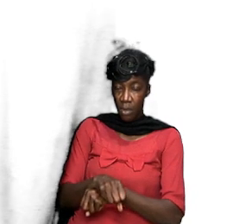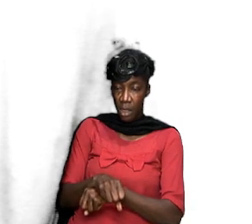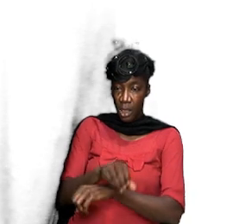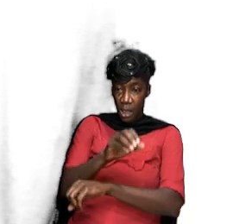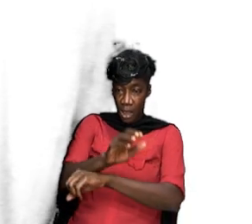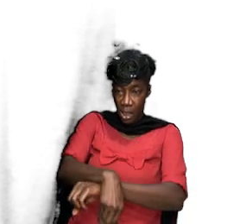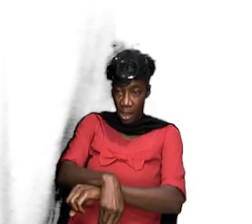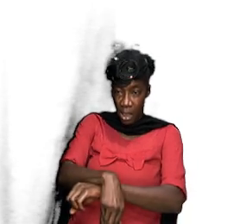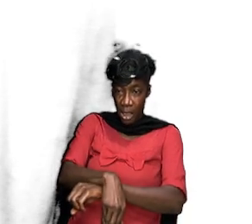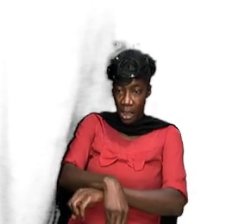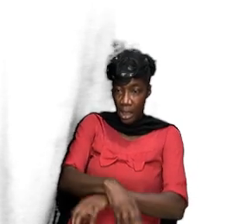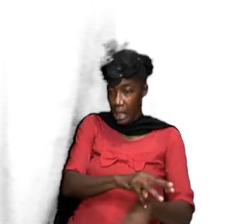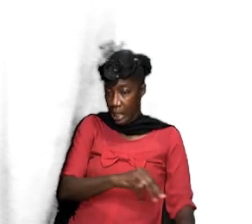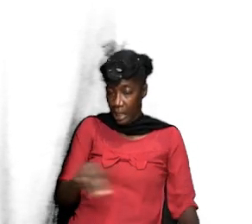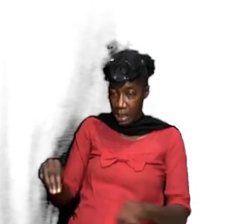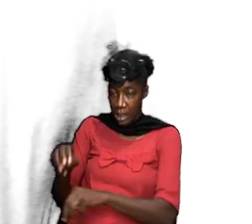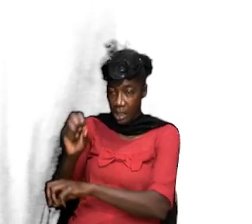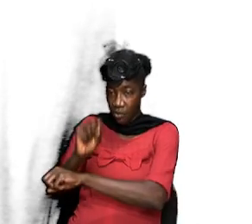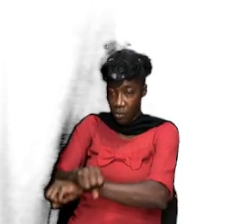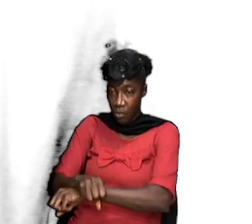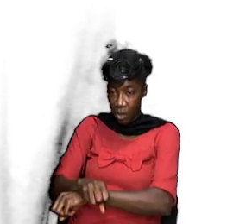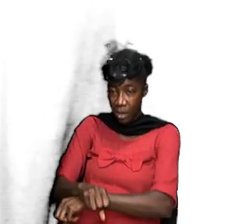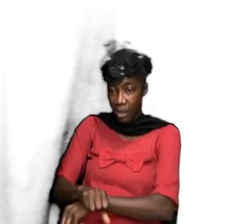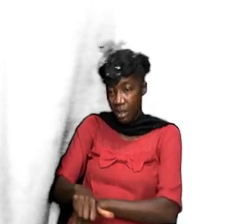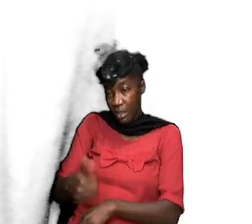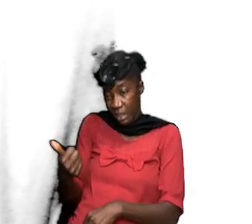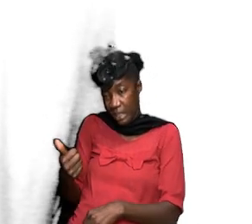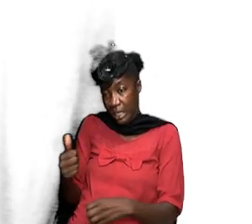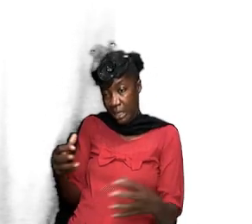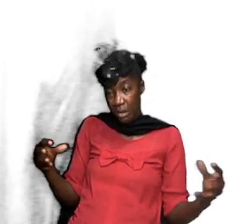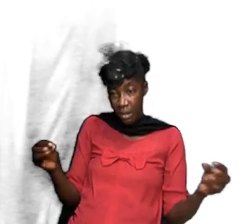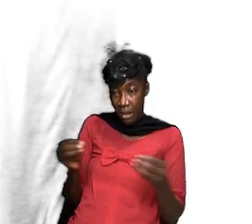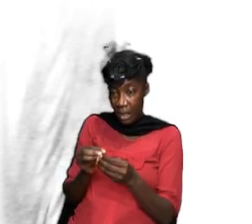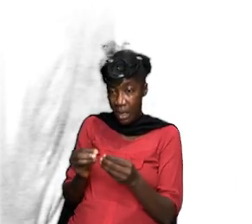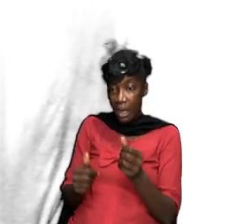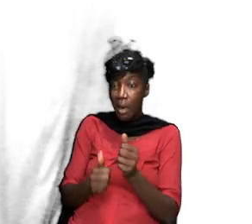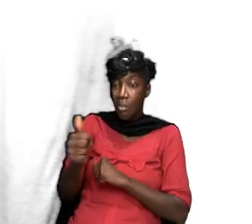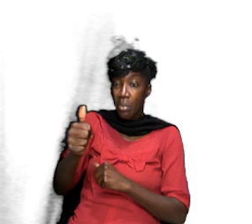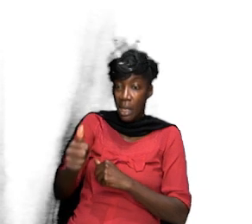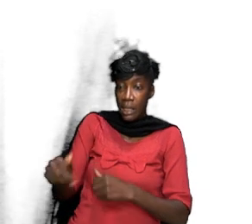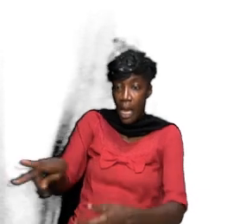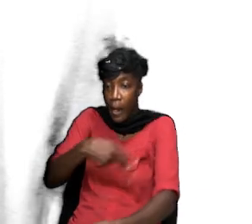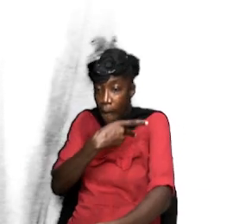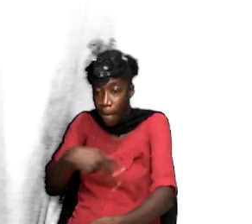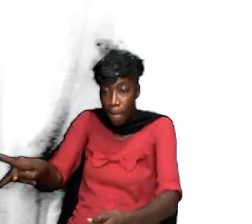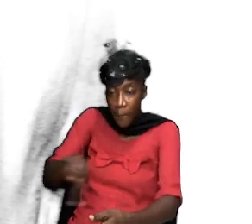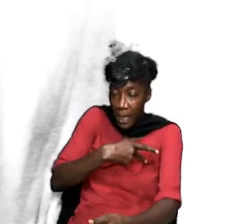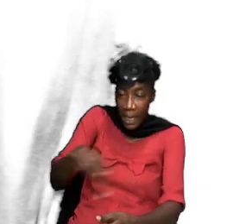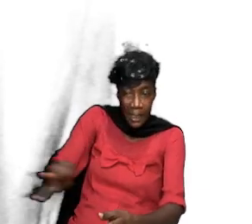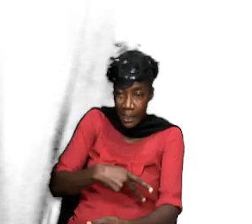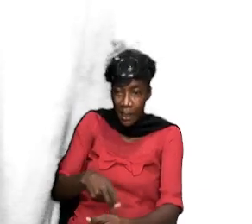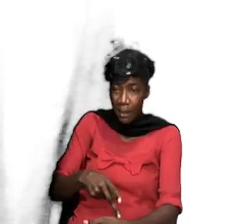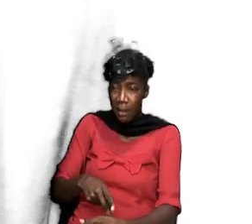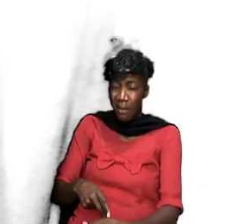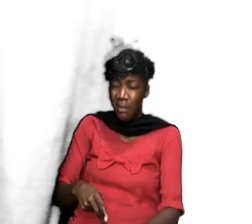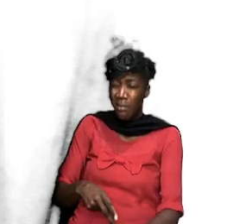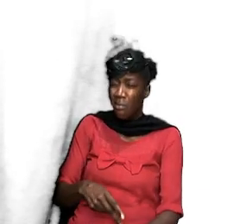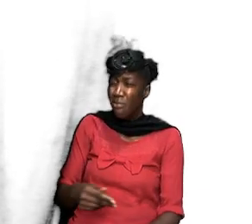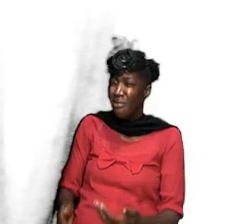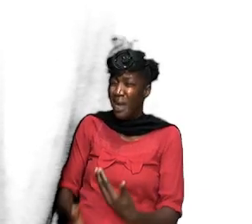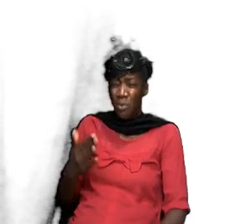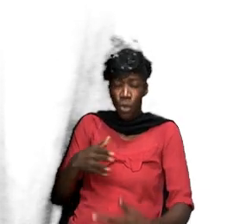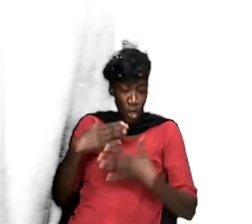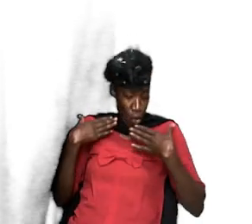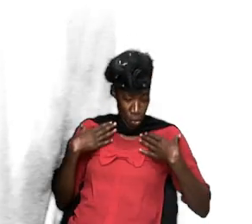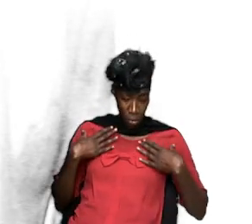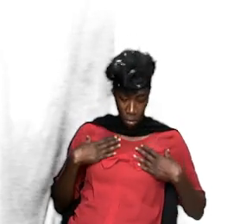or leave work like 10 o'clock and probably have to pass a party. They're almost naked on the road.